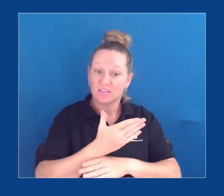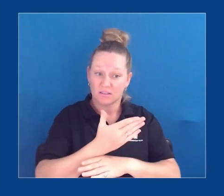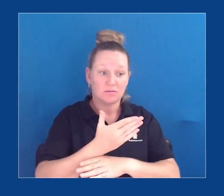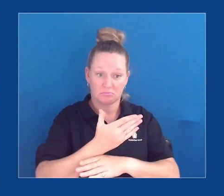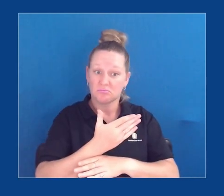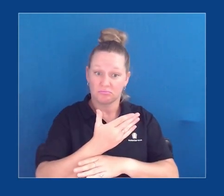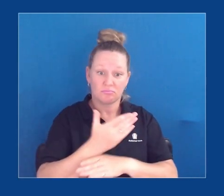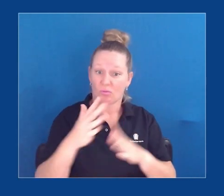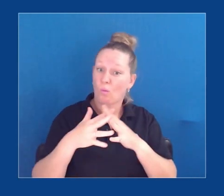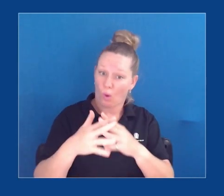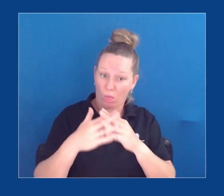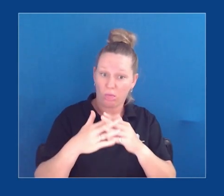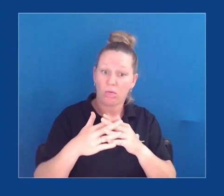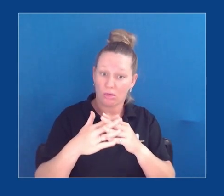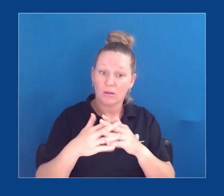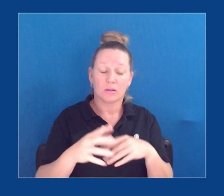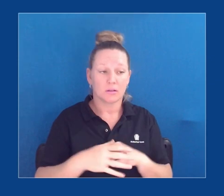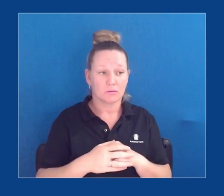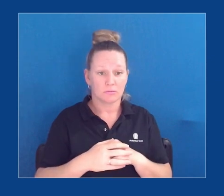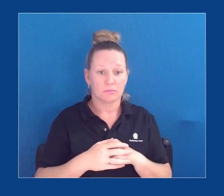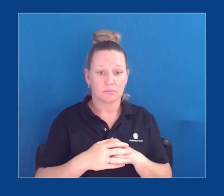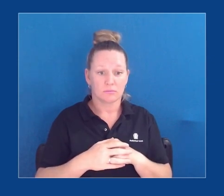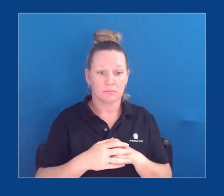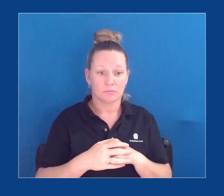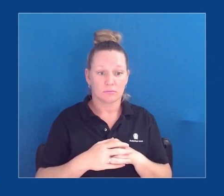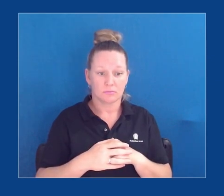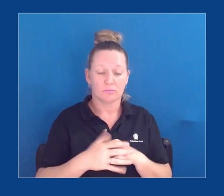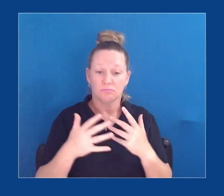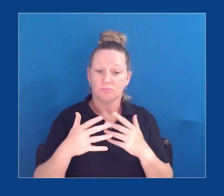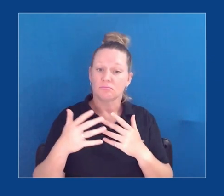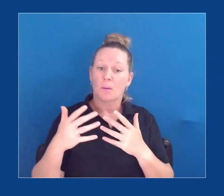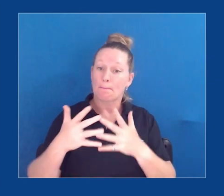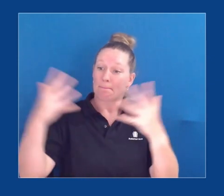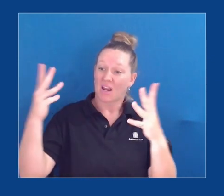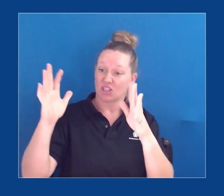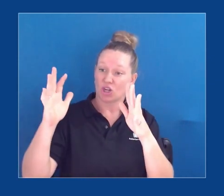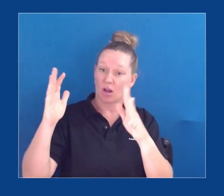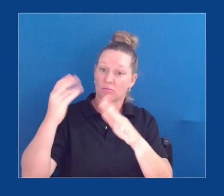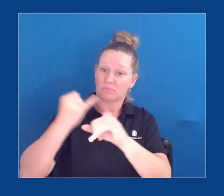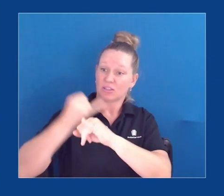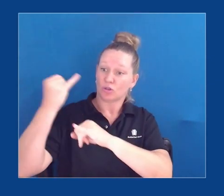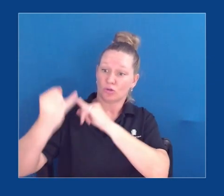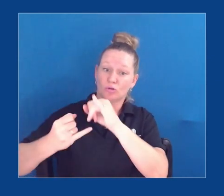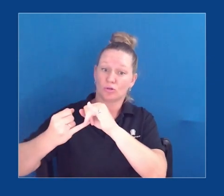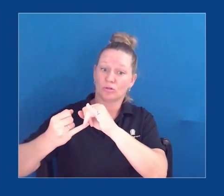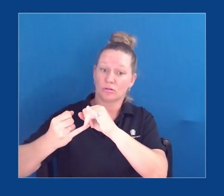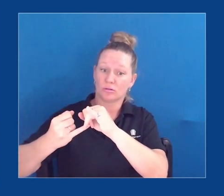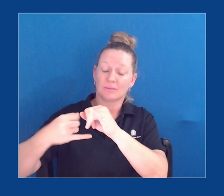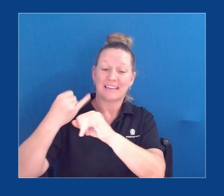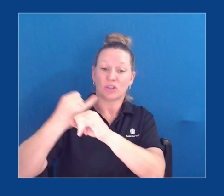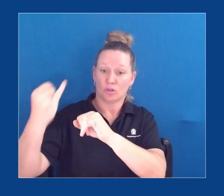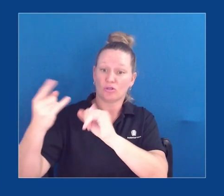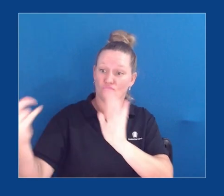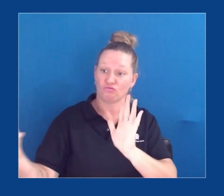these forms of music, for instance, in major institutions. What does that mean? Awareness